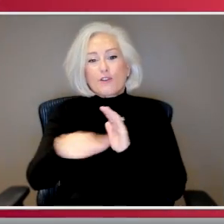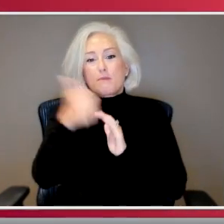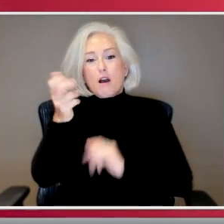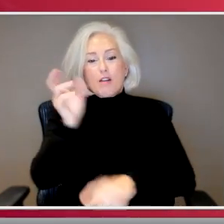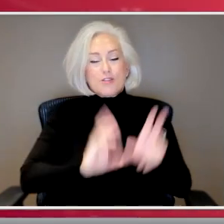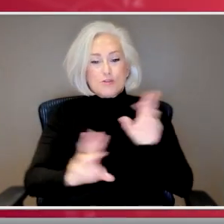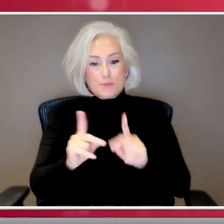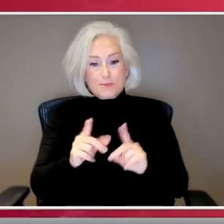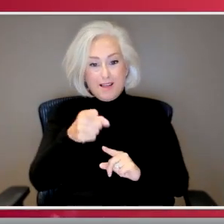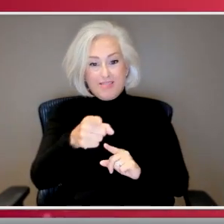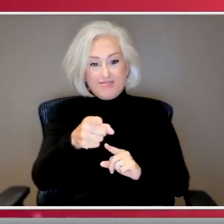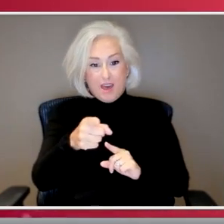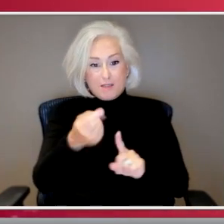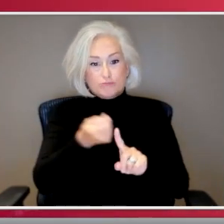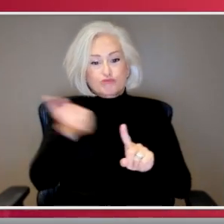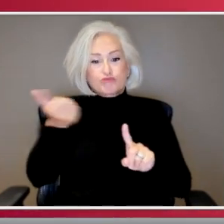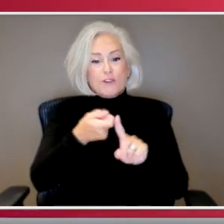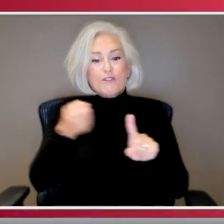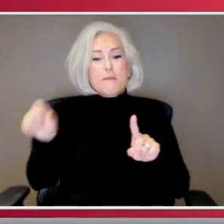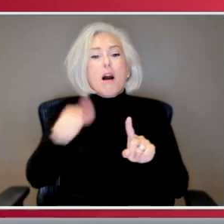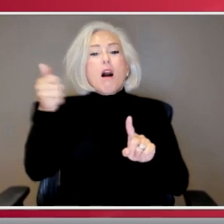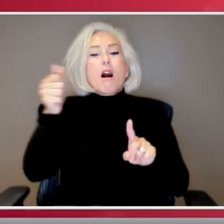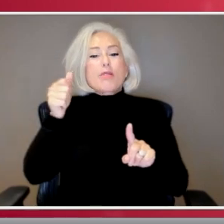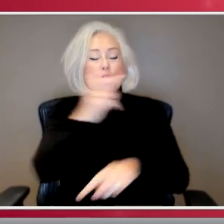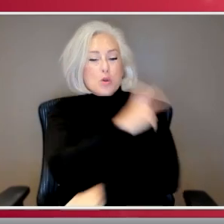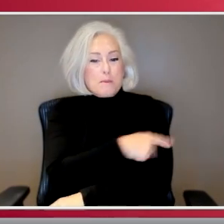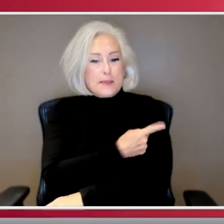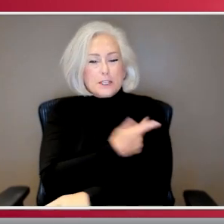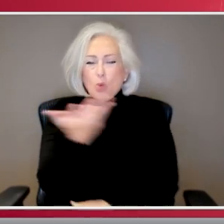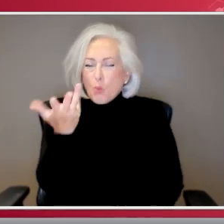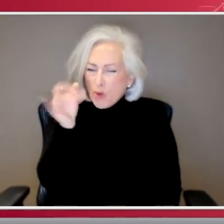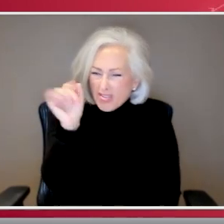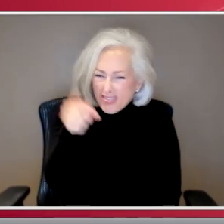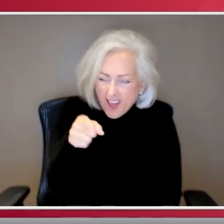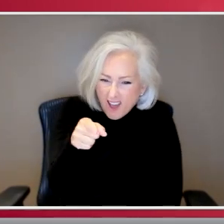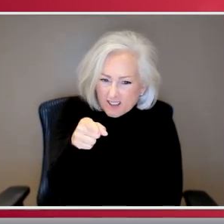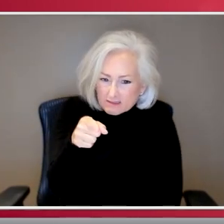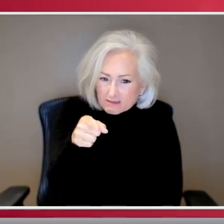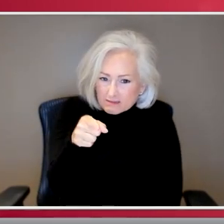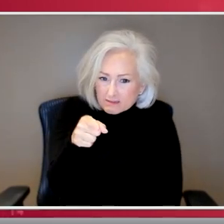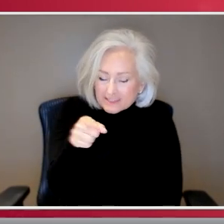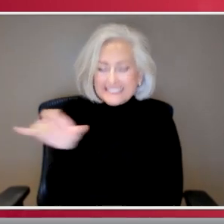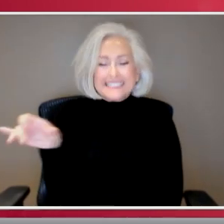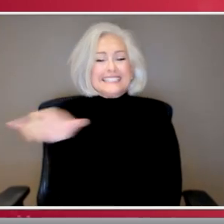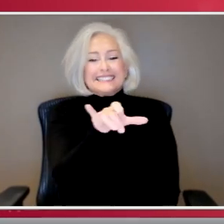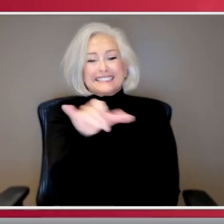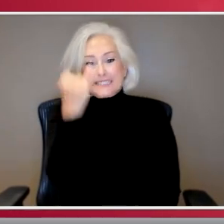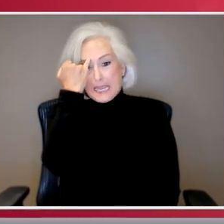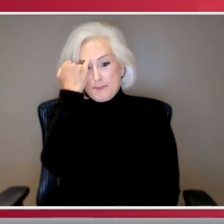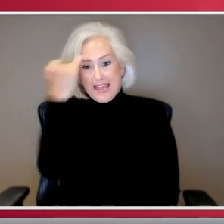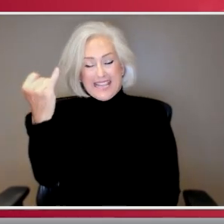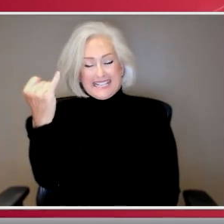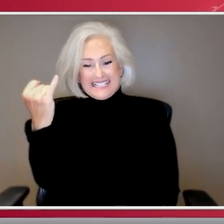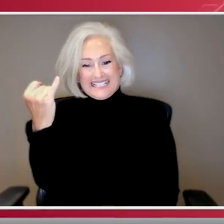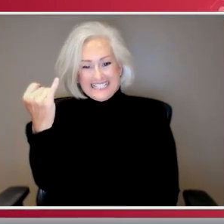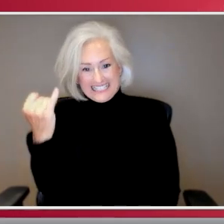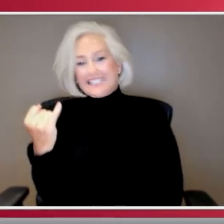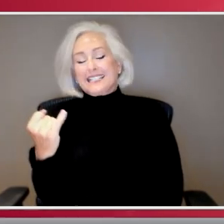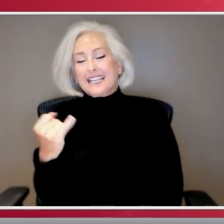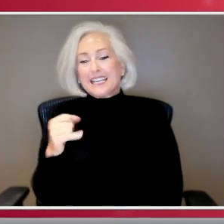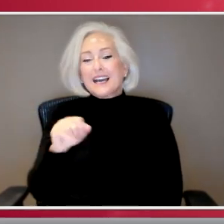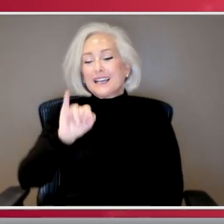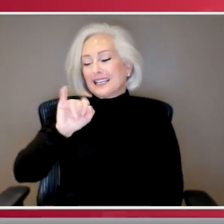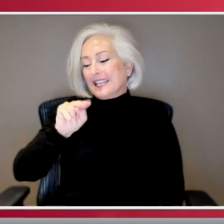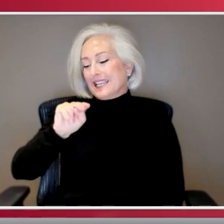removed from another patient. What's that? Yeah, so this is a similar case as Vicki's. This is, again, innominate artery stenosis, and